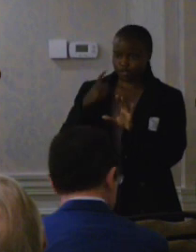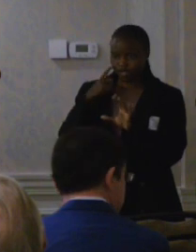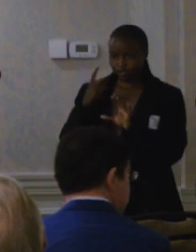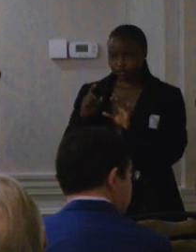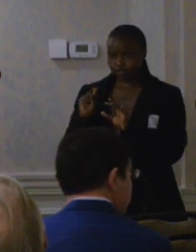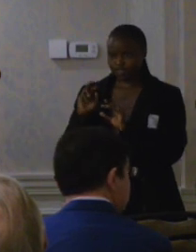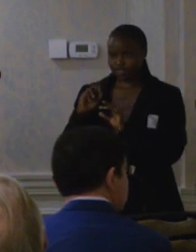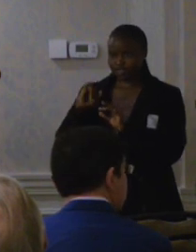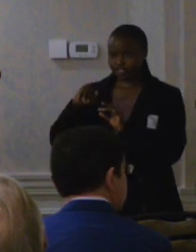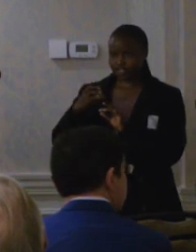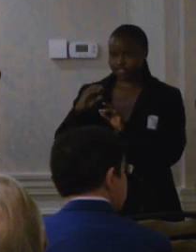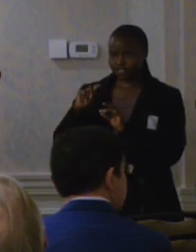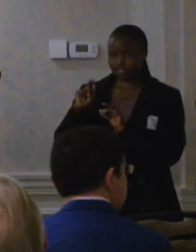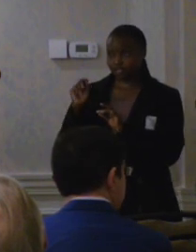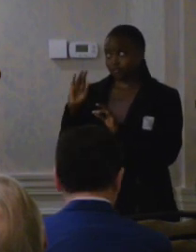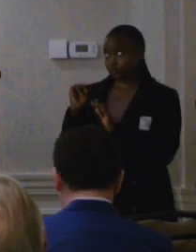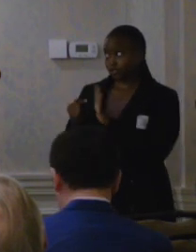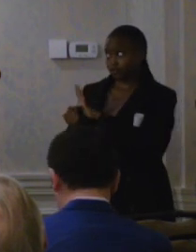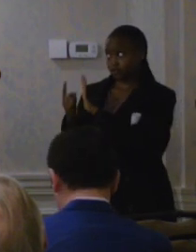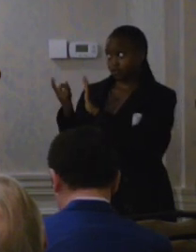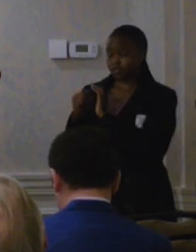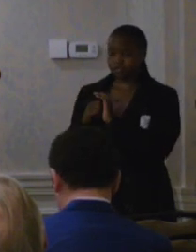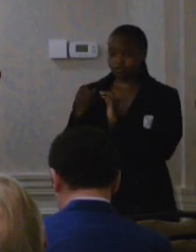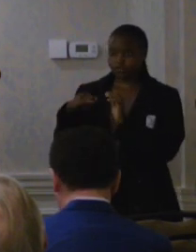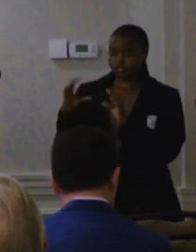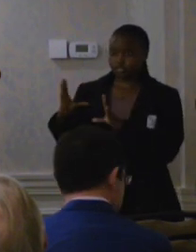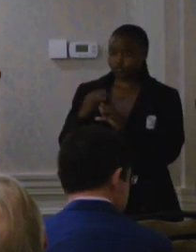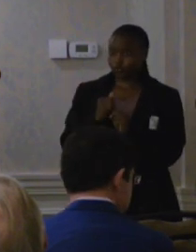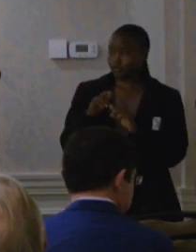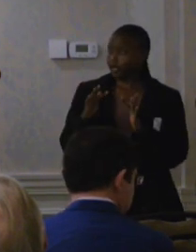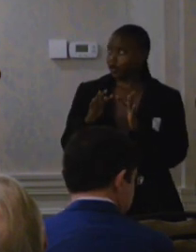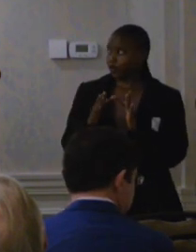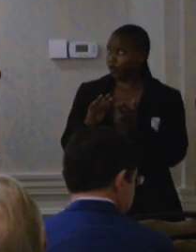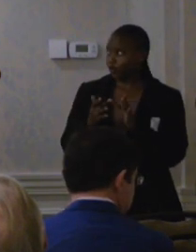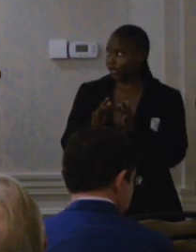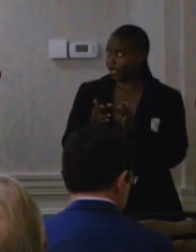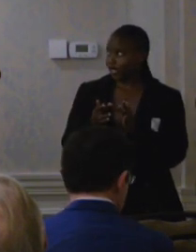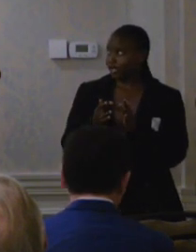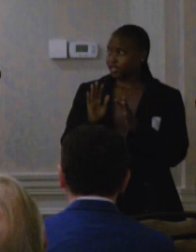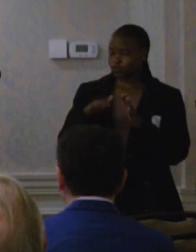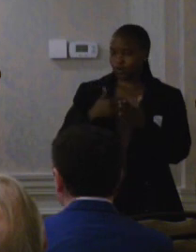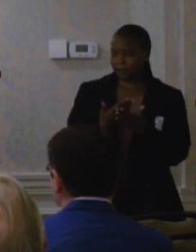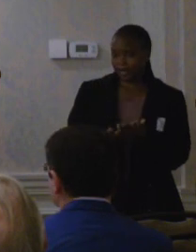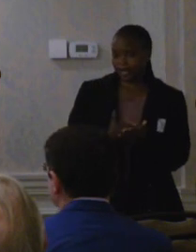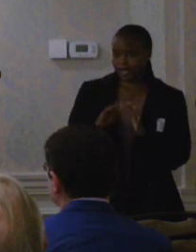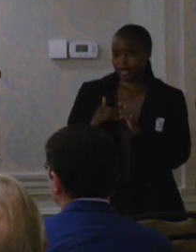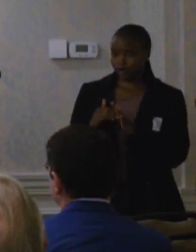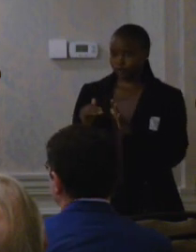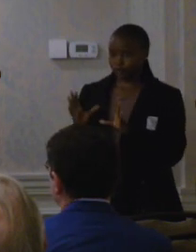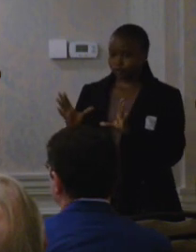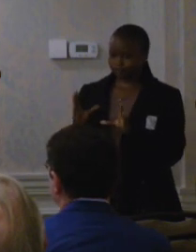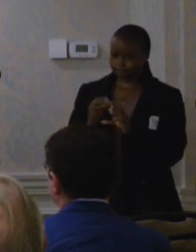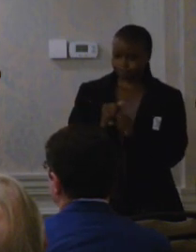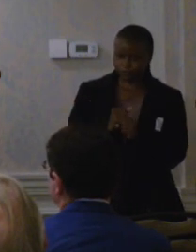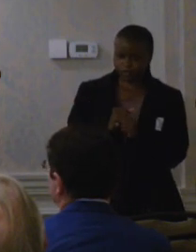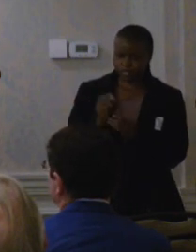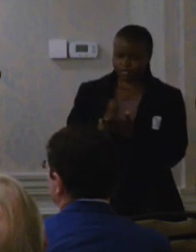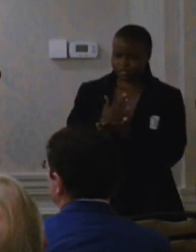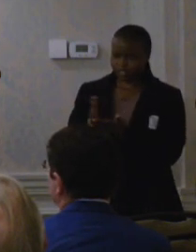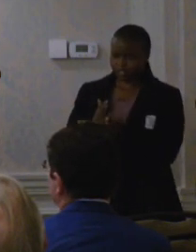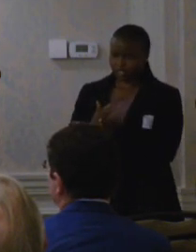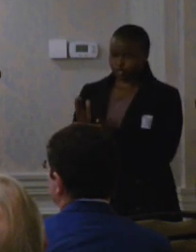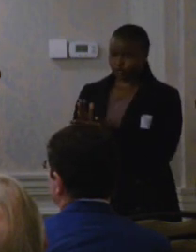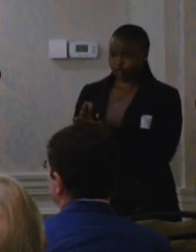trajectory, we try to combine about how the online and apply, how the synchronous section combine with